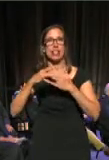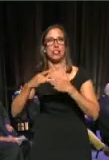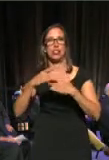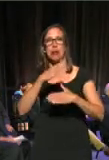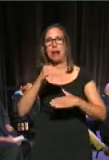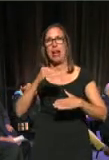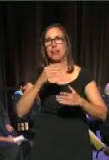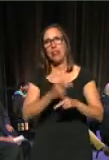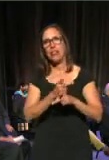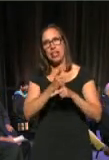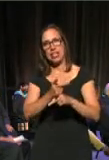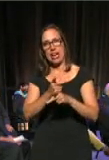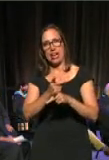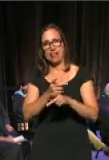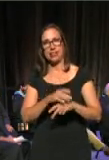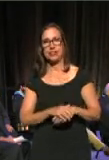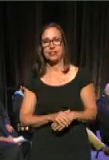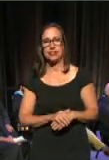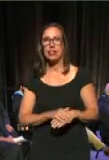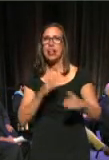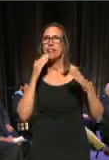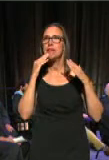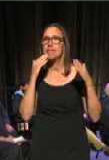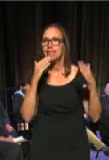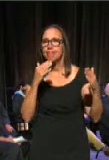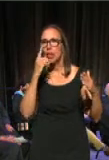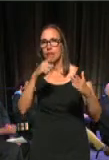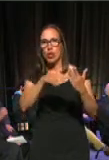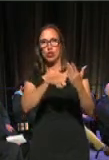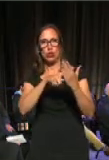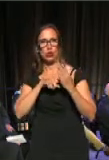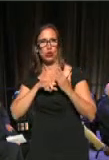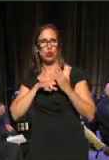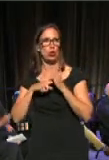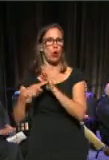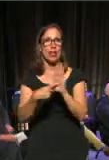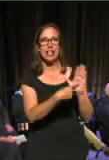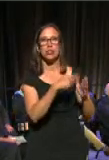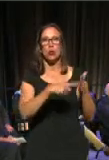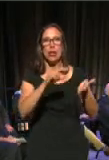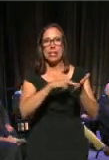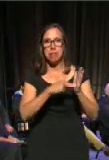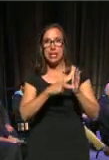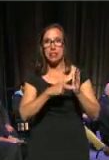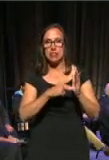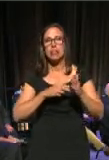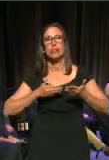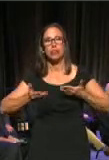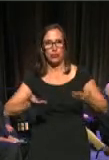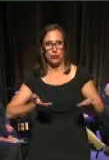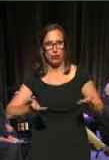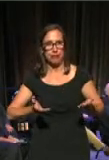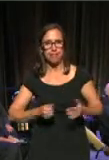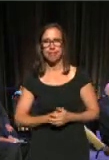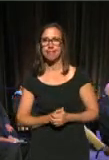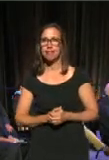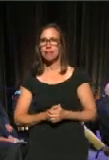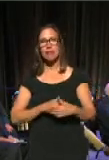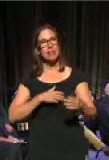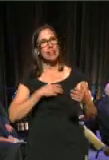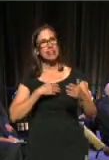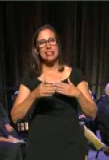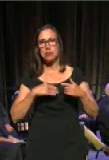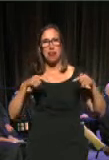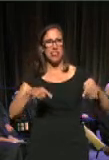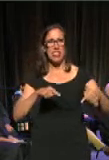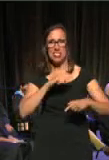and the care you have for us. Thank you for showing us what it means to serve. Even though this